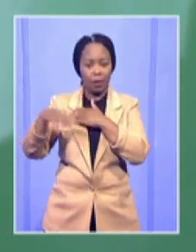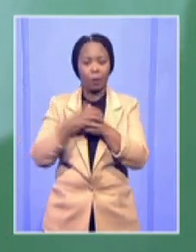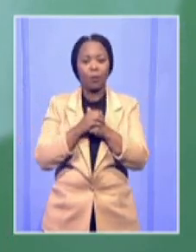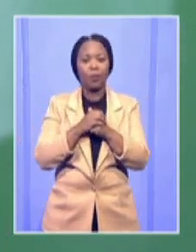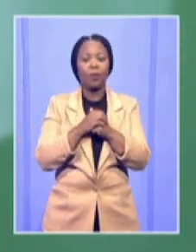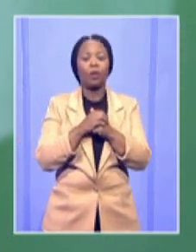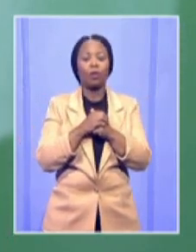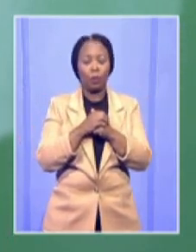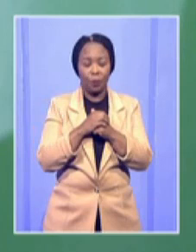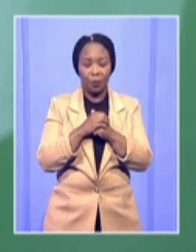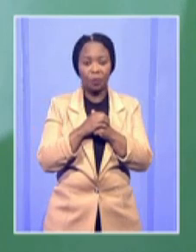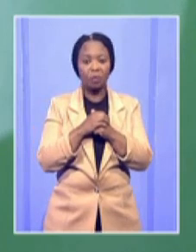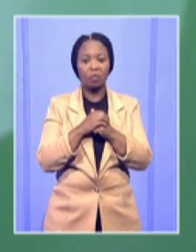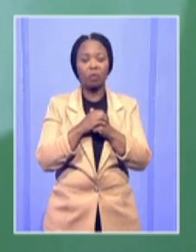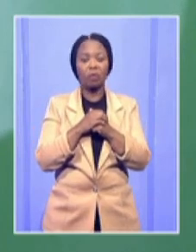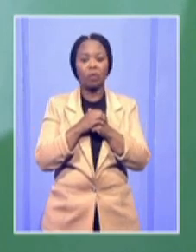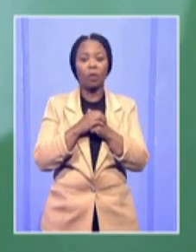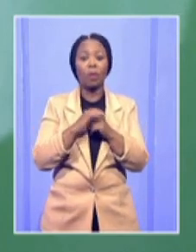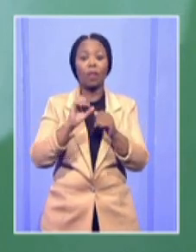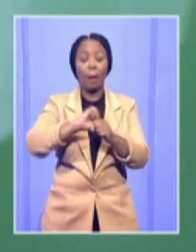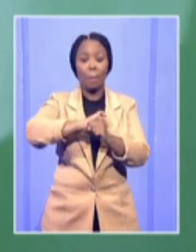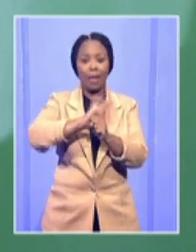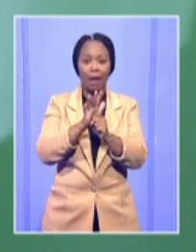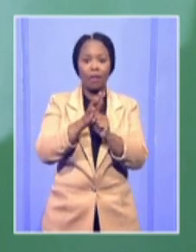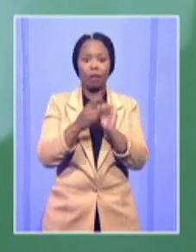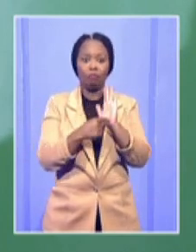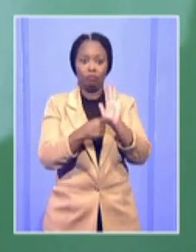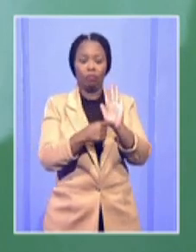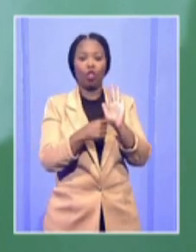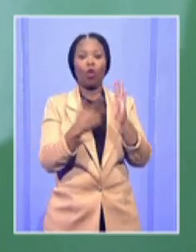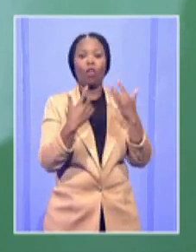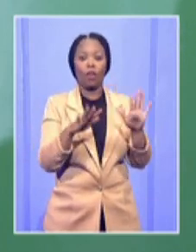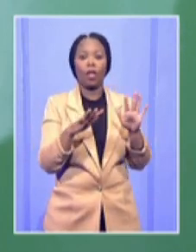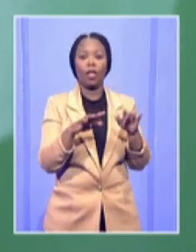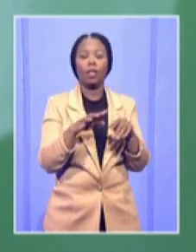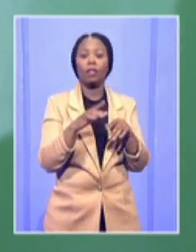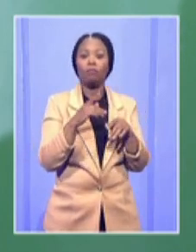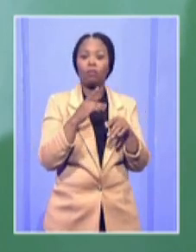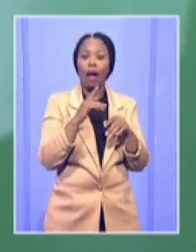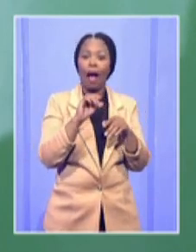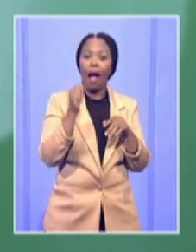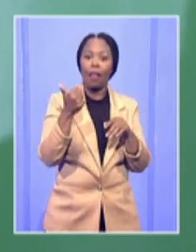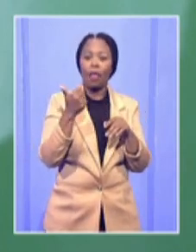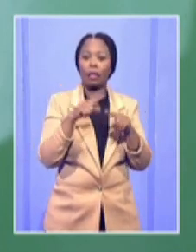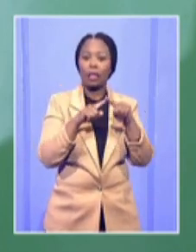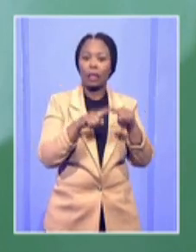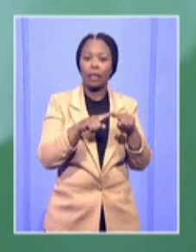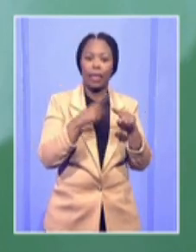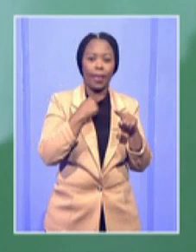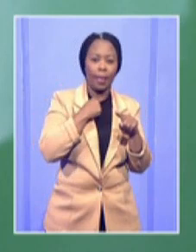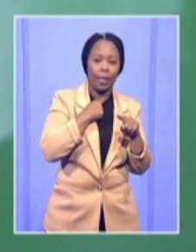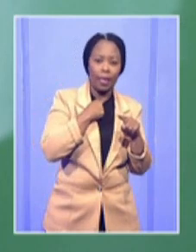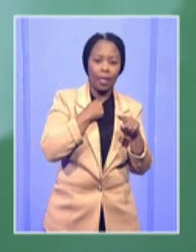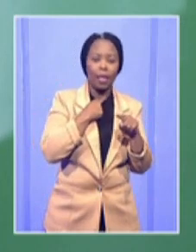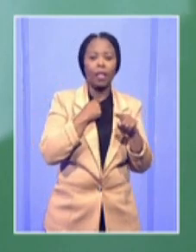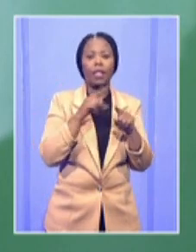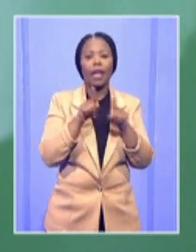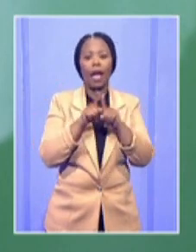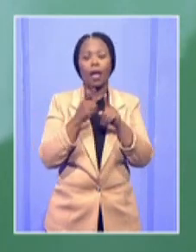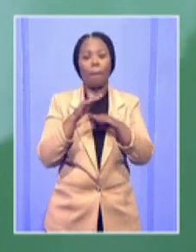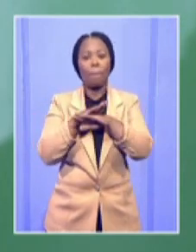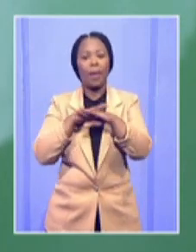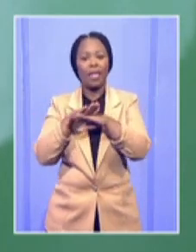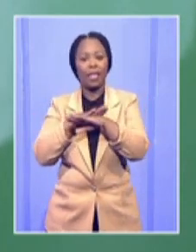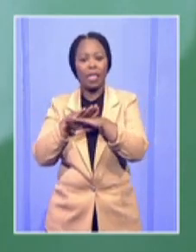pandemic exposed existing coverage and reliability gaps with respect to basic amenities and